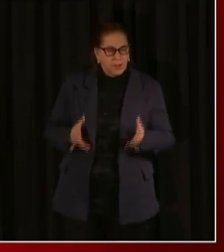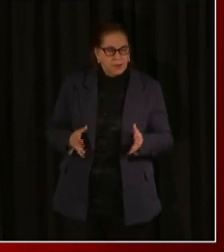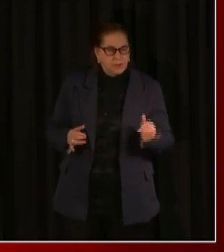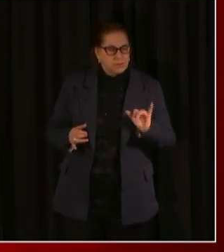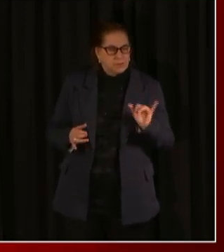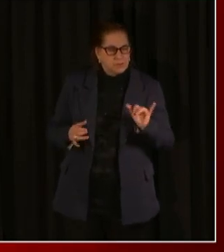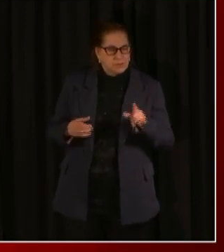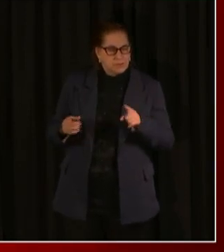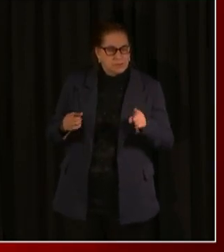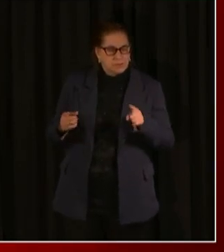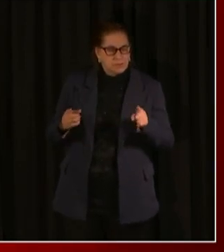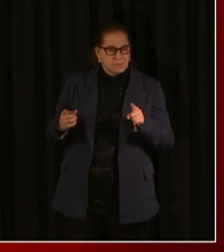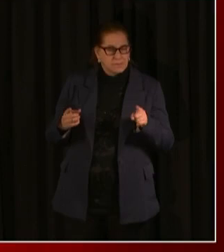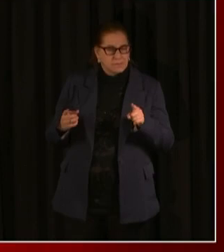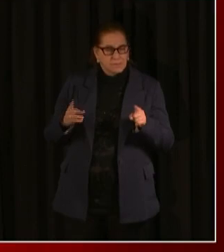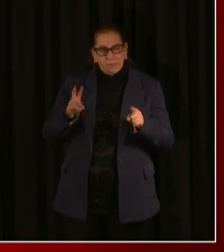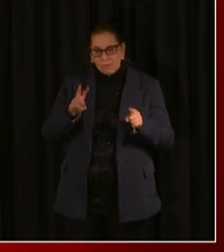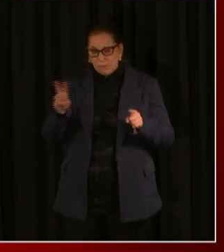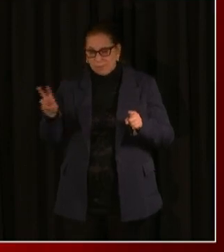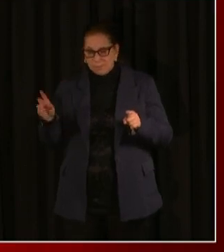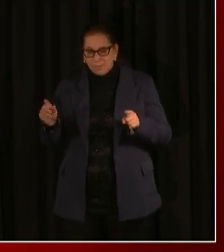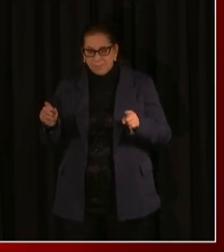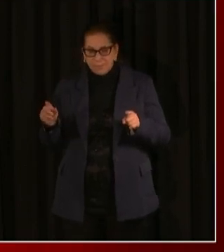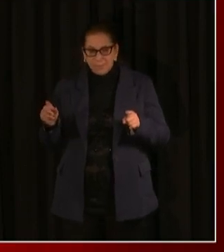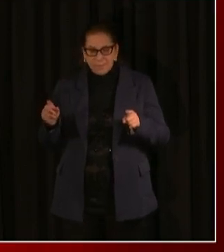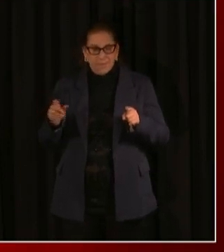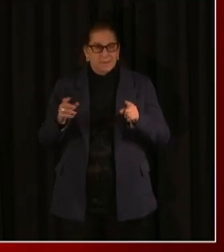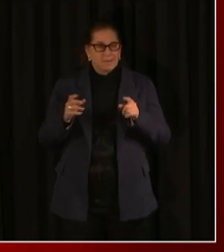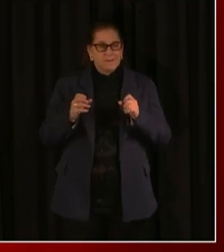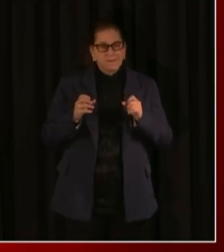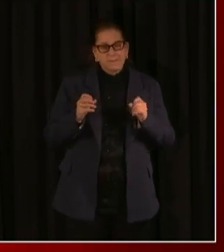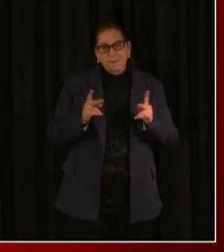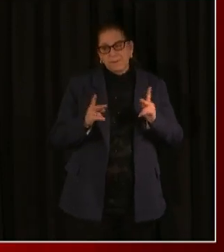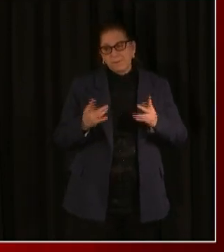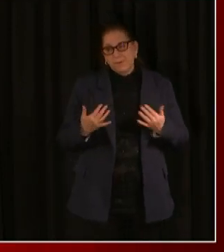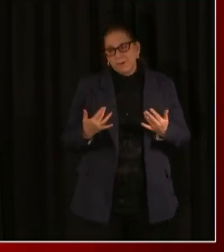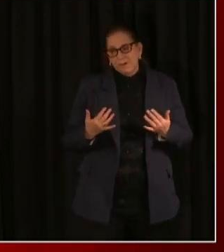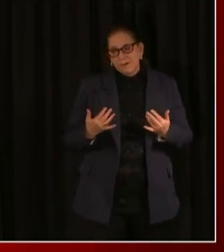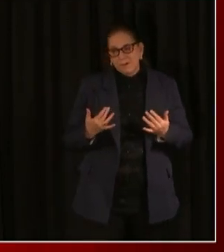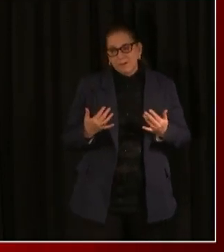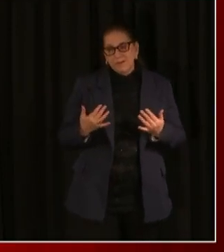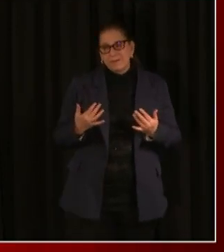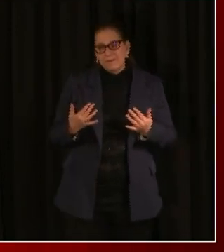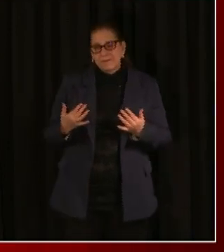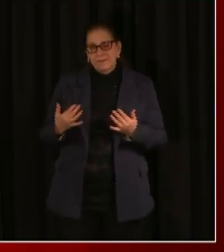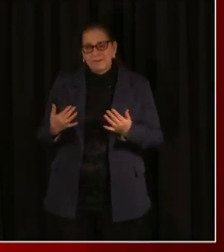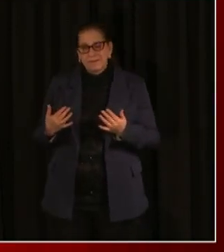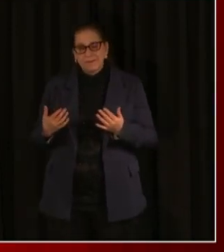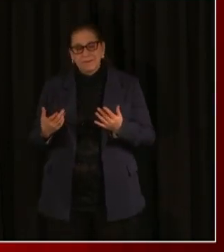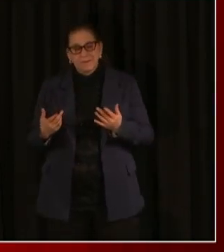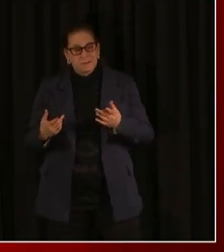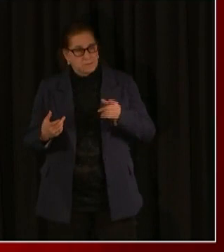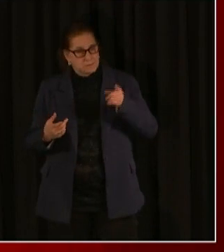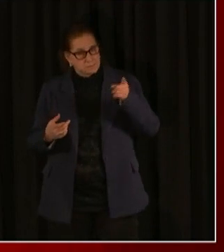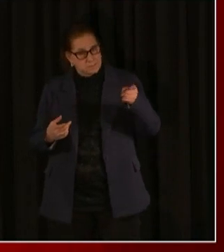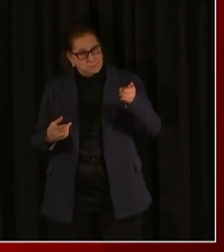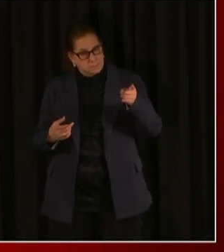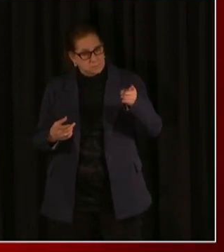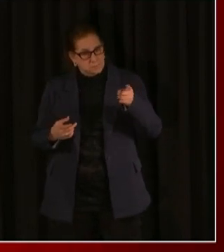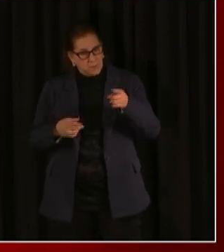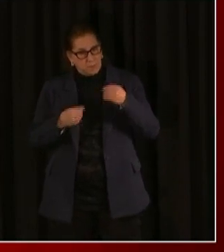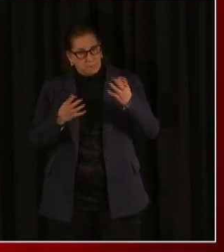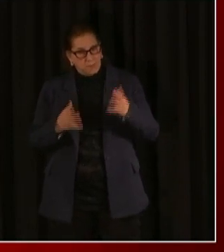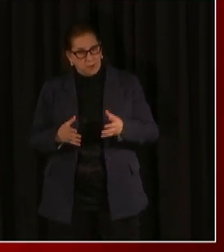reassure people, even if the wait were weeks or a month, that they were in queue. The